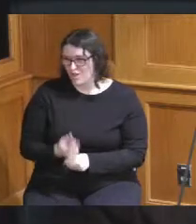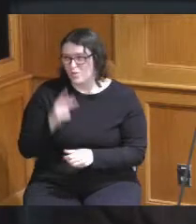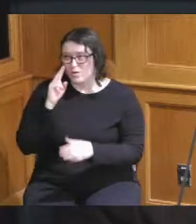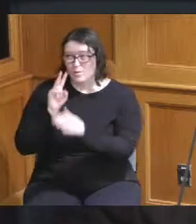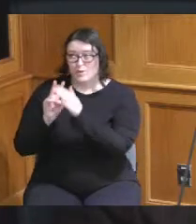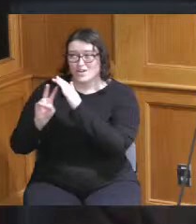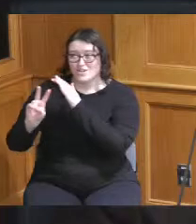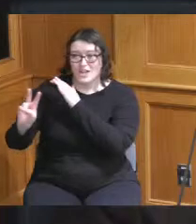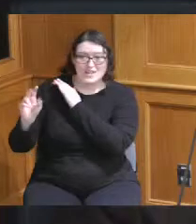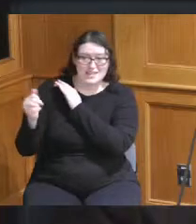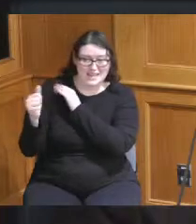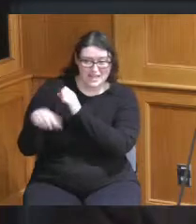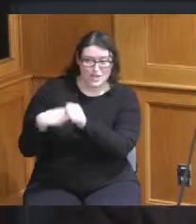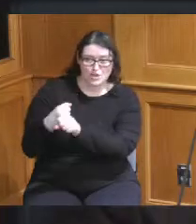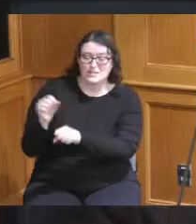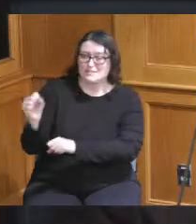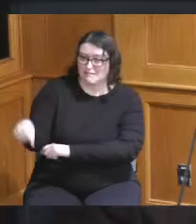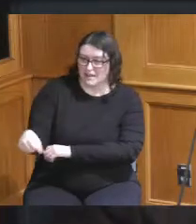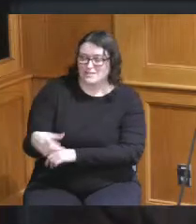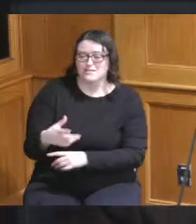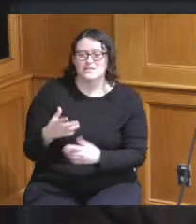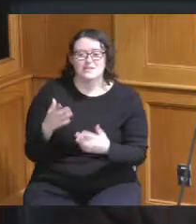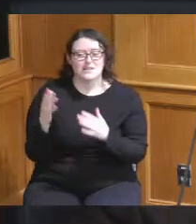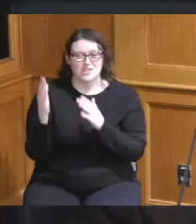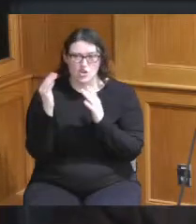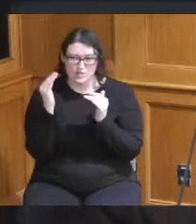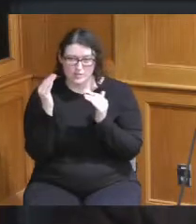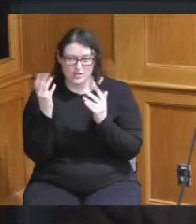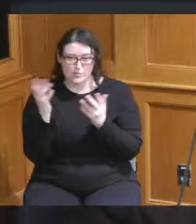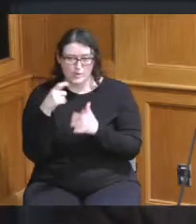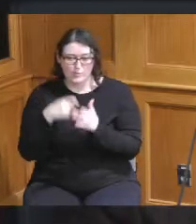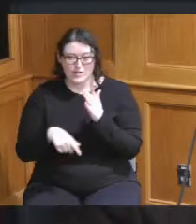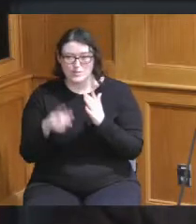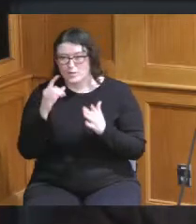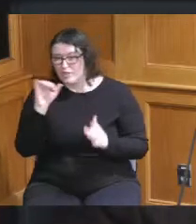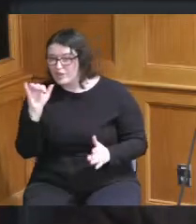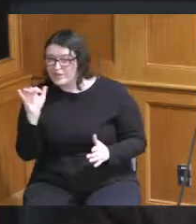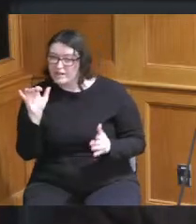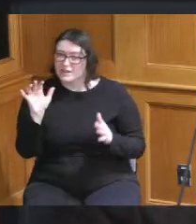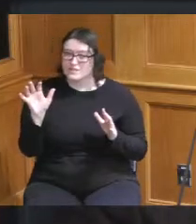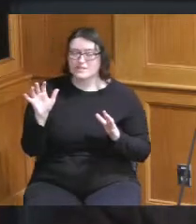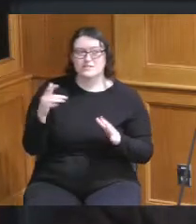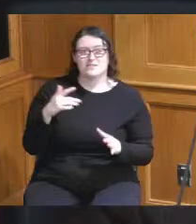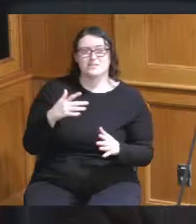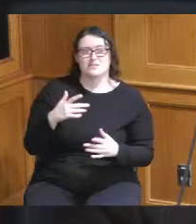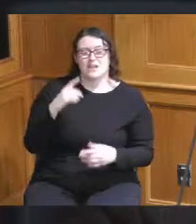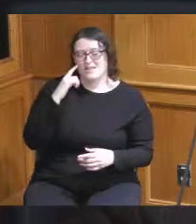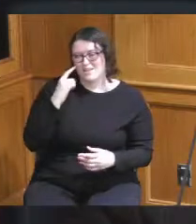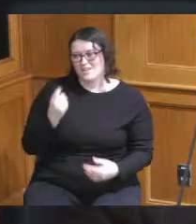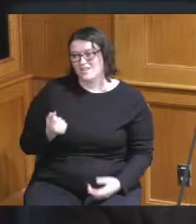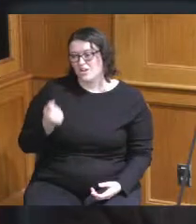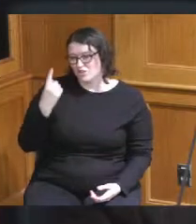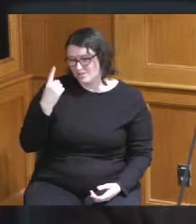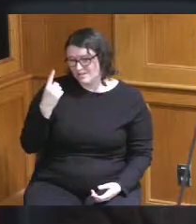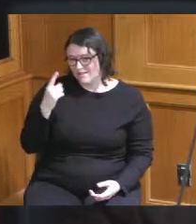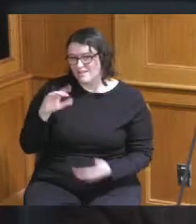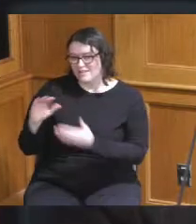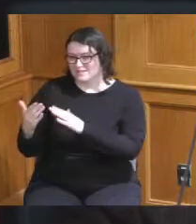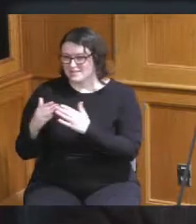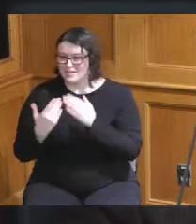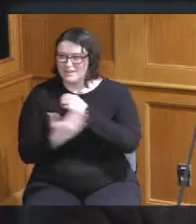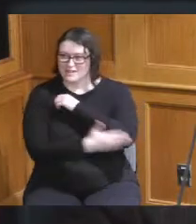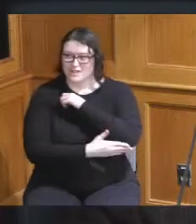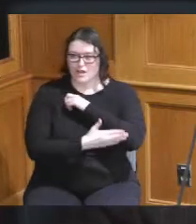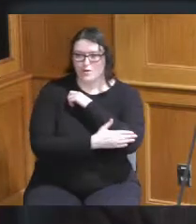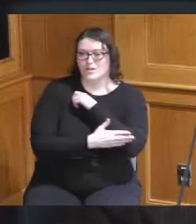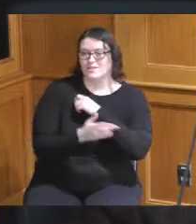out for 10 years with an expectation of what those rates would look like and an understanding, I think, between the city and the county and